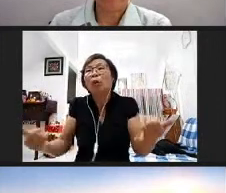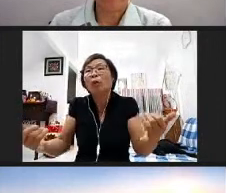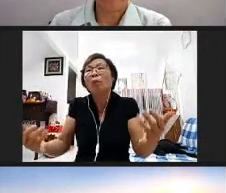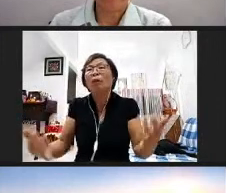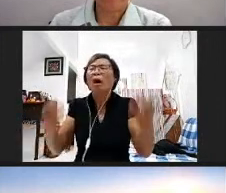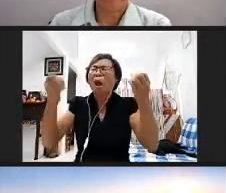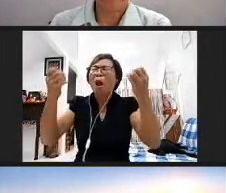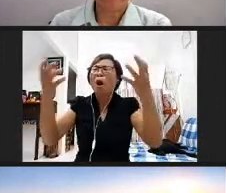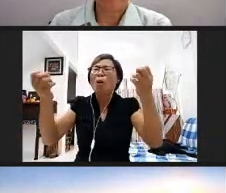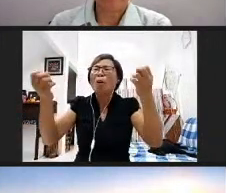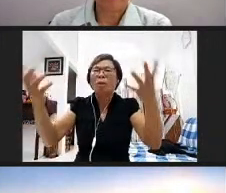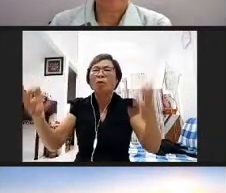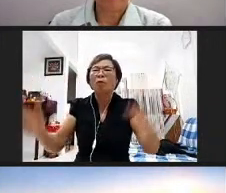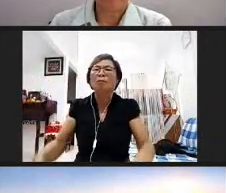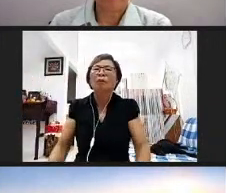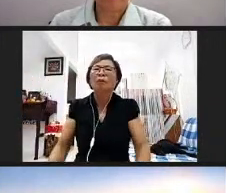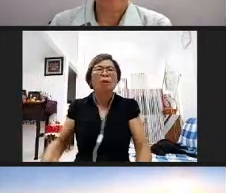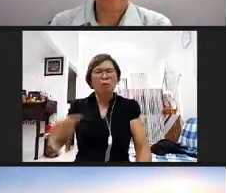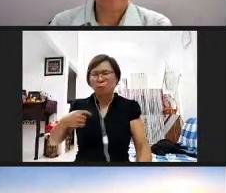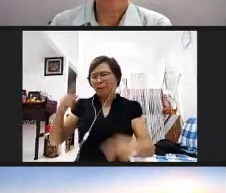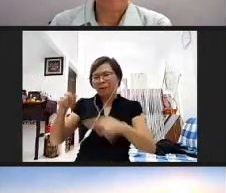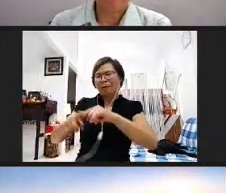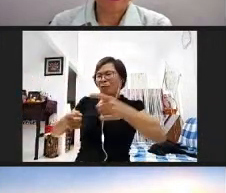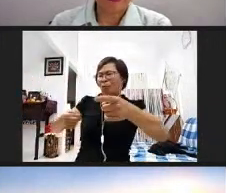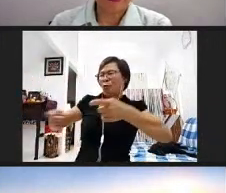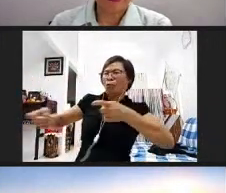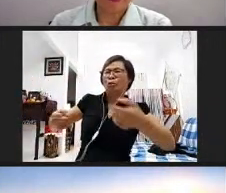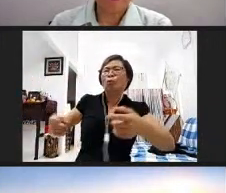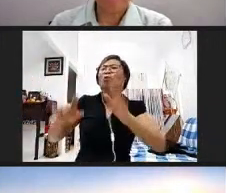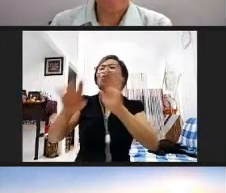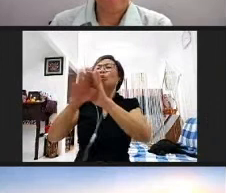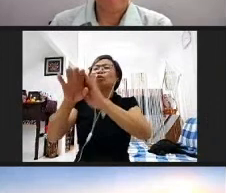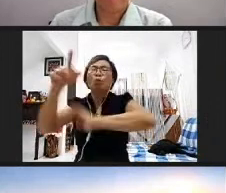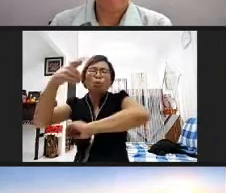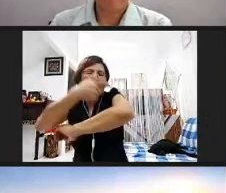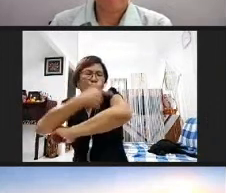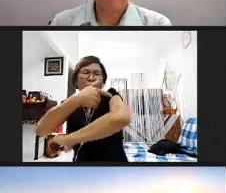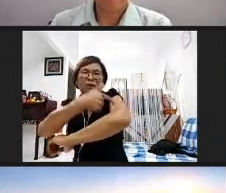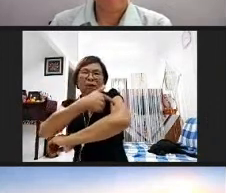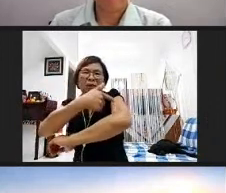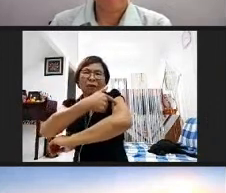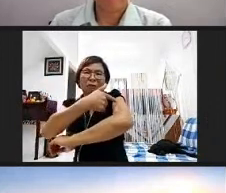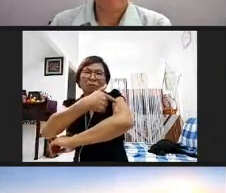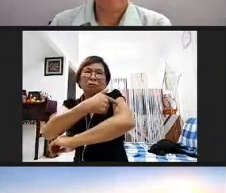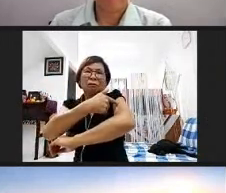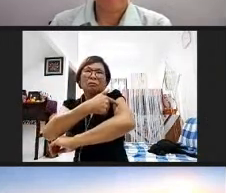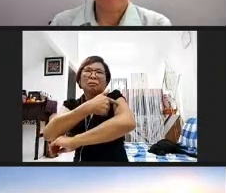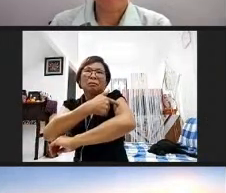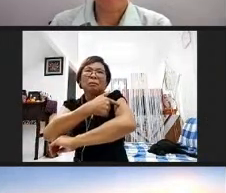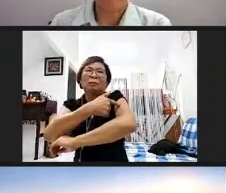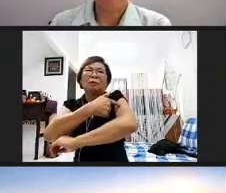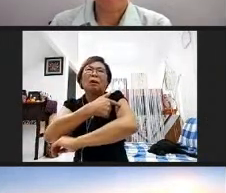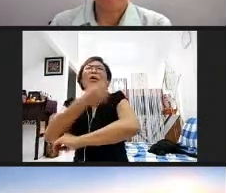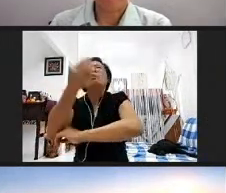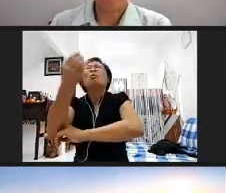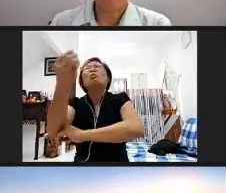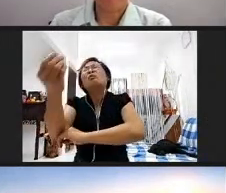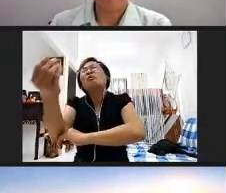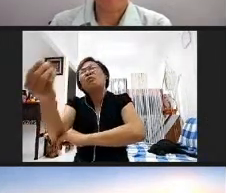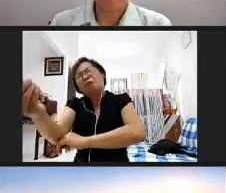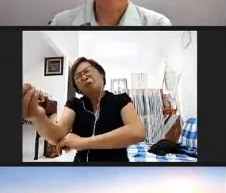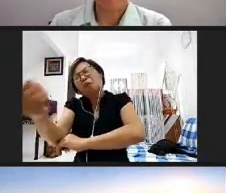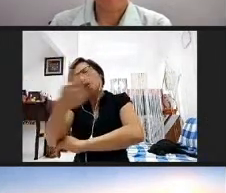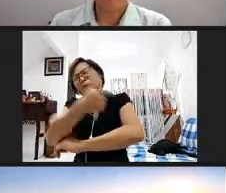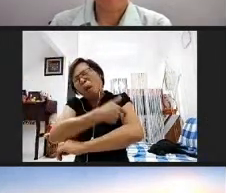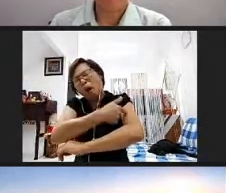which are not within our control. For example, vaccine. Of course, complications can happen, although it's very, very, very, very rare. But the